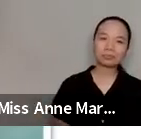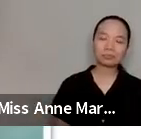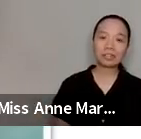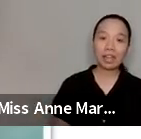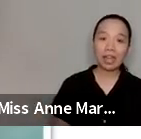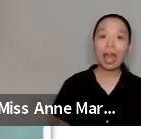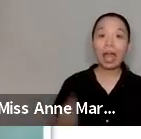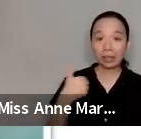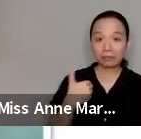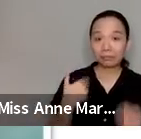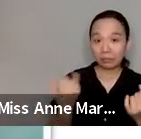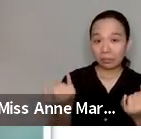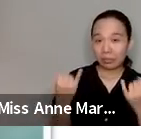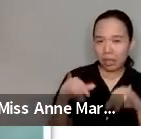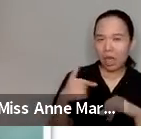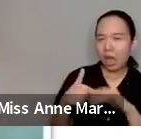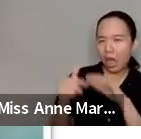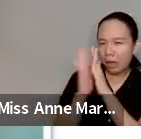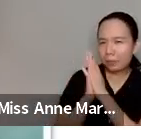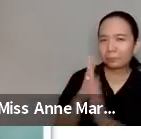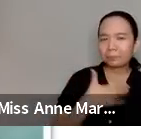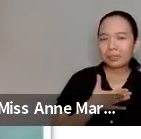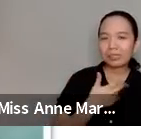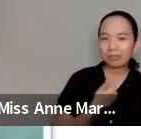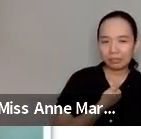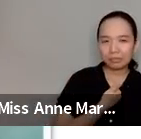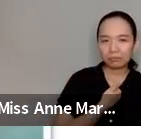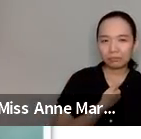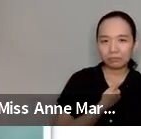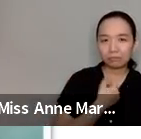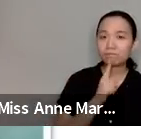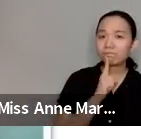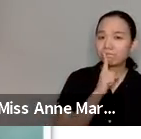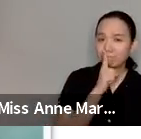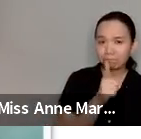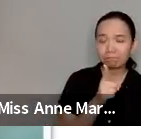were instances I asked myself, am I really